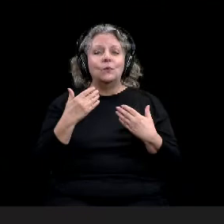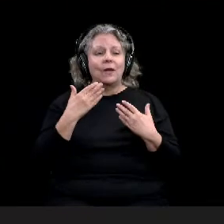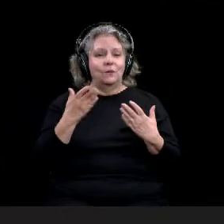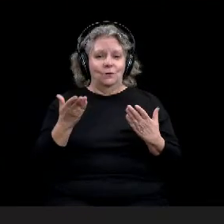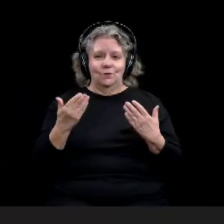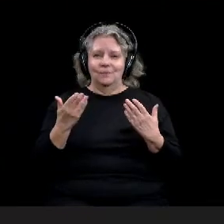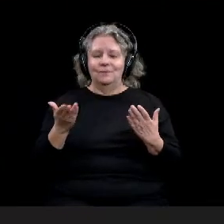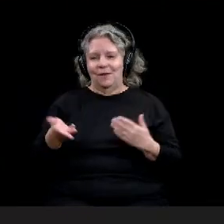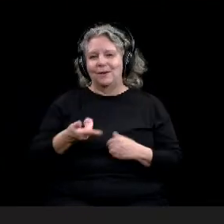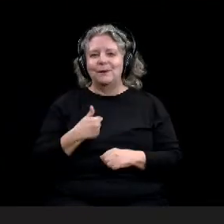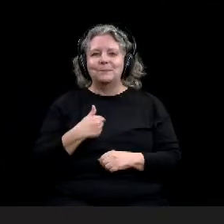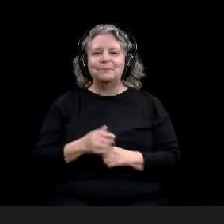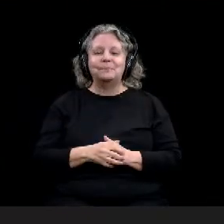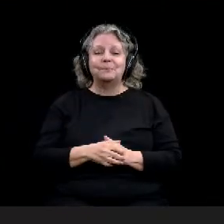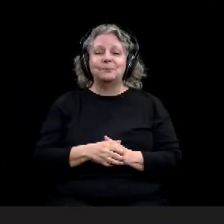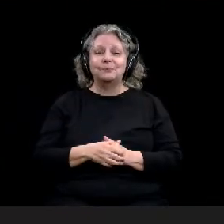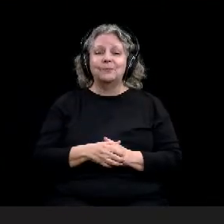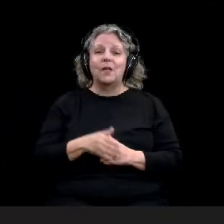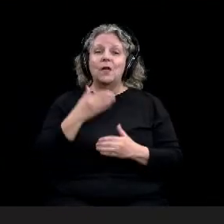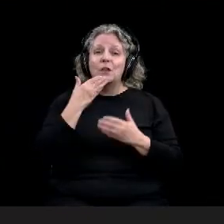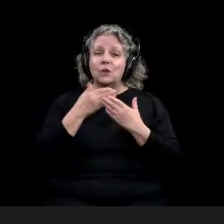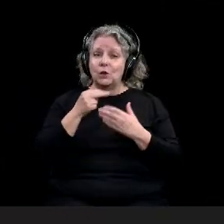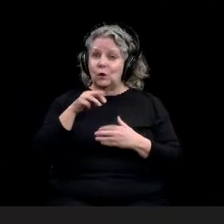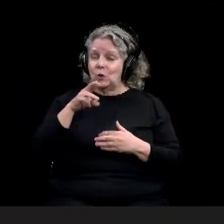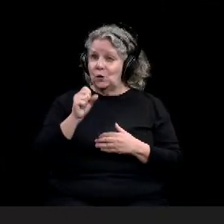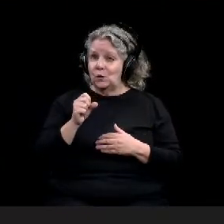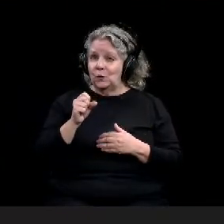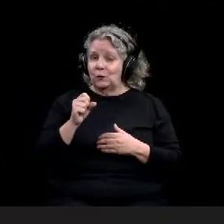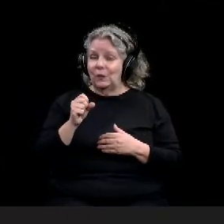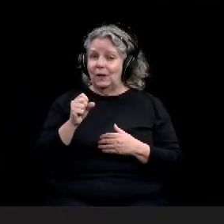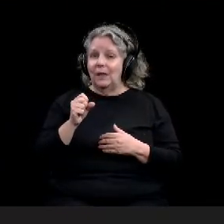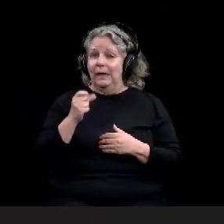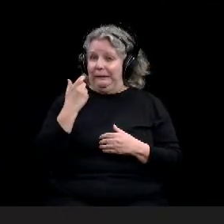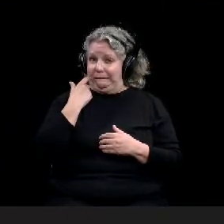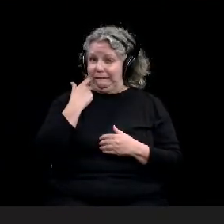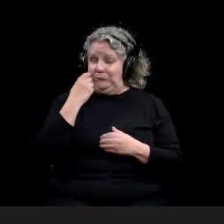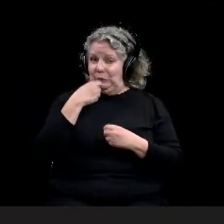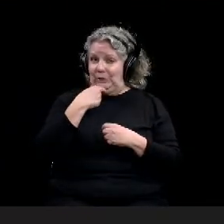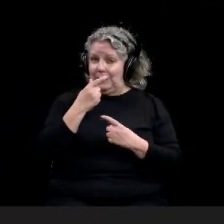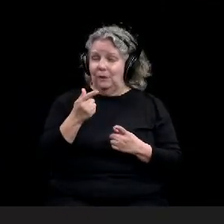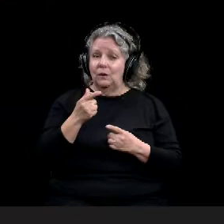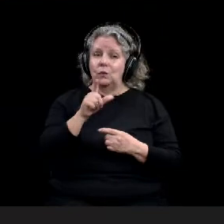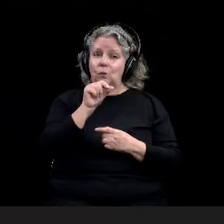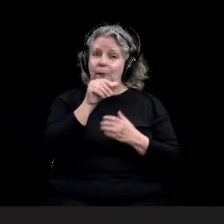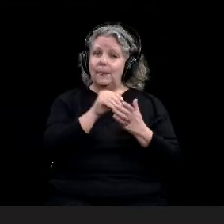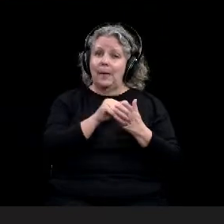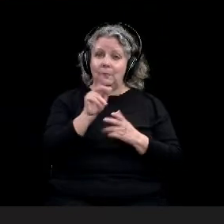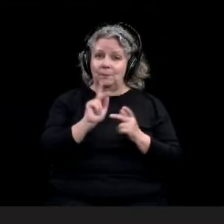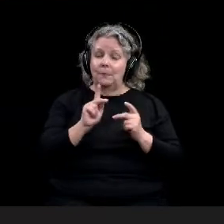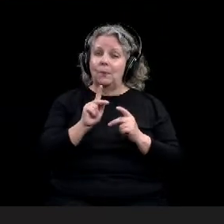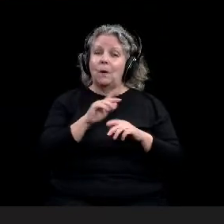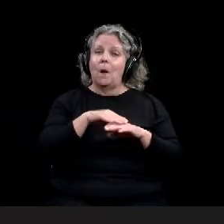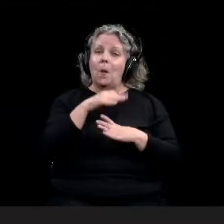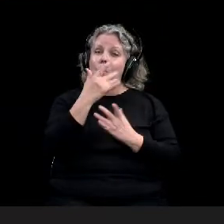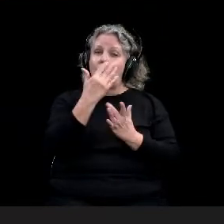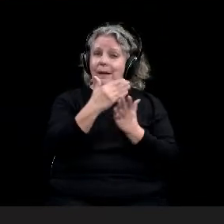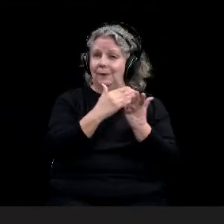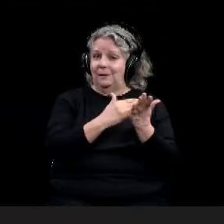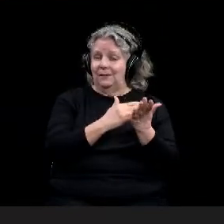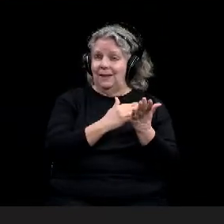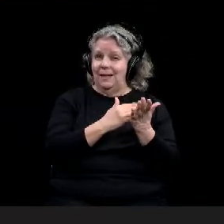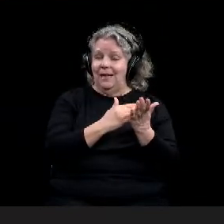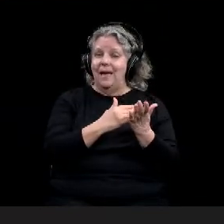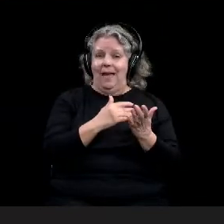There's 20,000 people on the wait list for vaccines. That's great. Guys like me like to hear that. So,